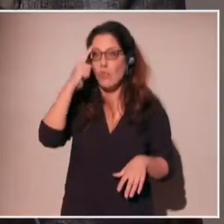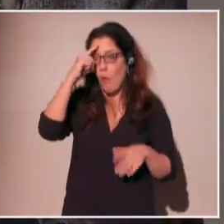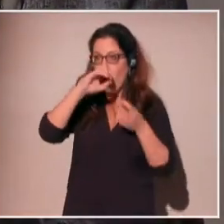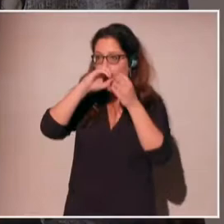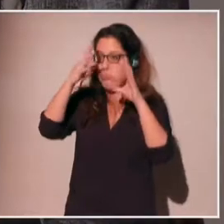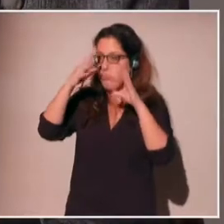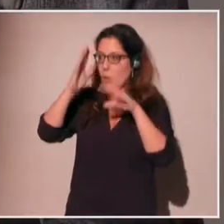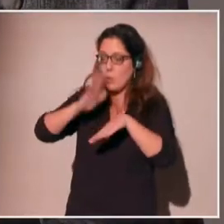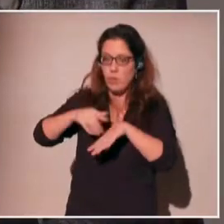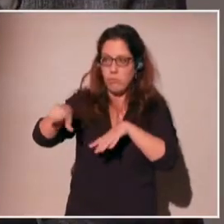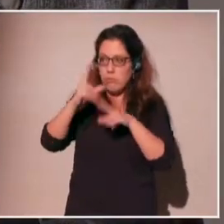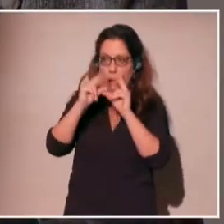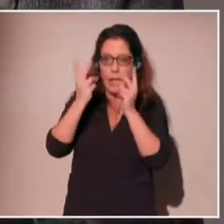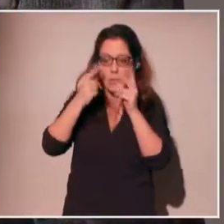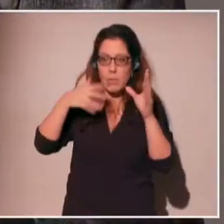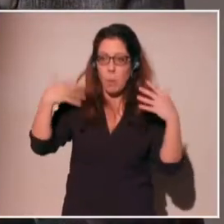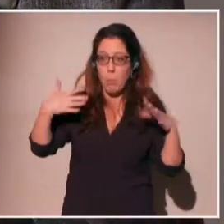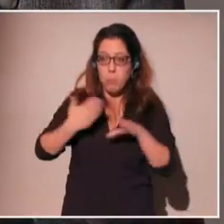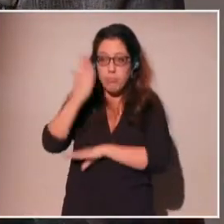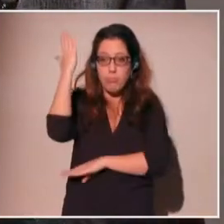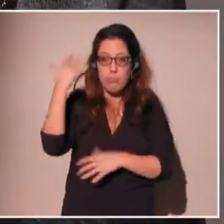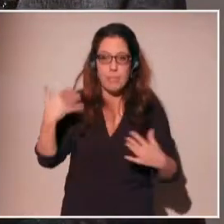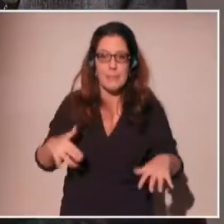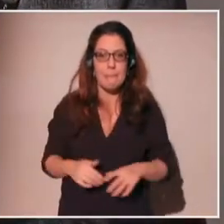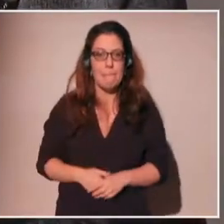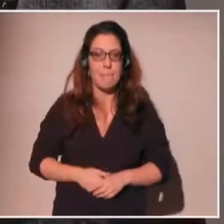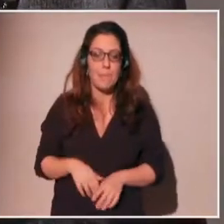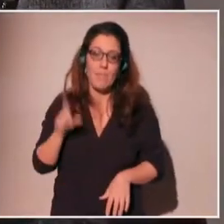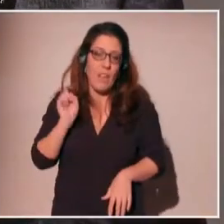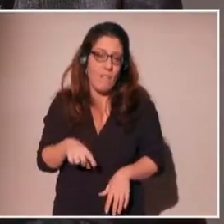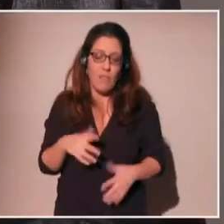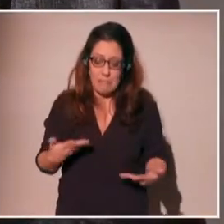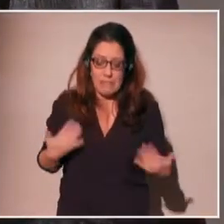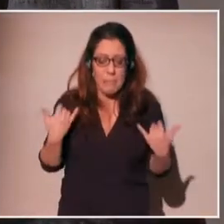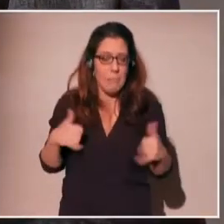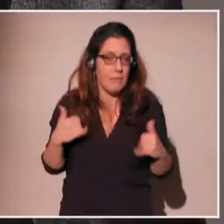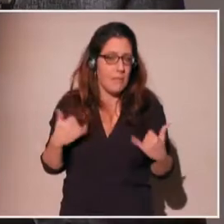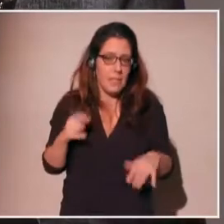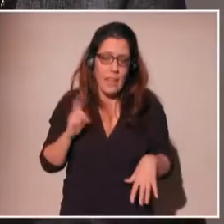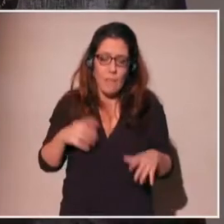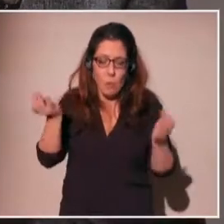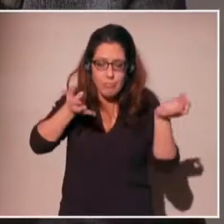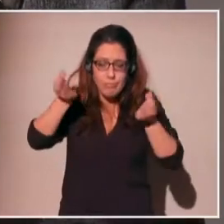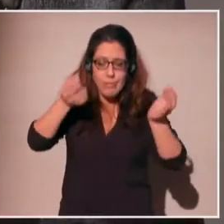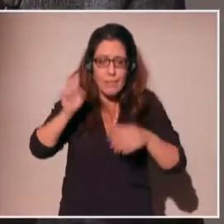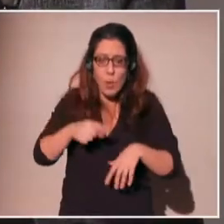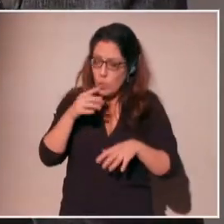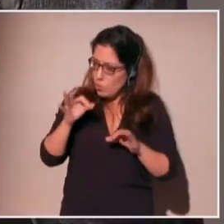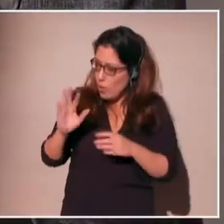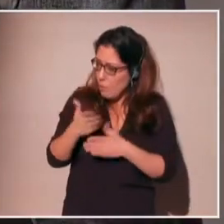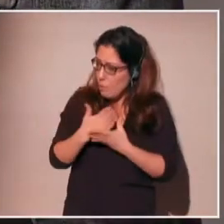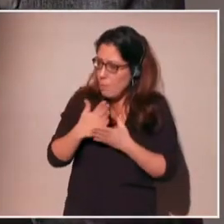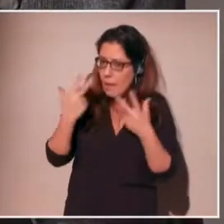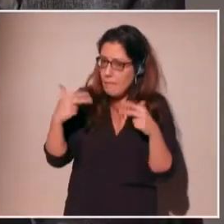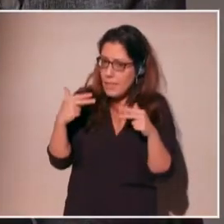in prospective. So I think you have a video, Marie-Paule, but I would like that every one of you share with us